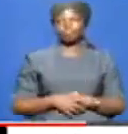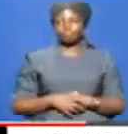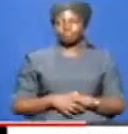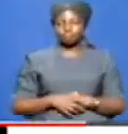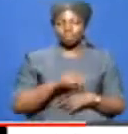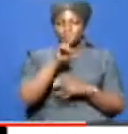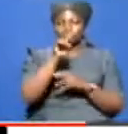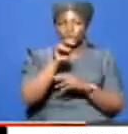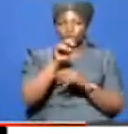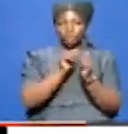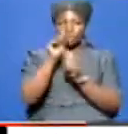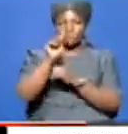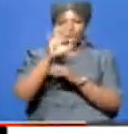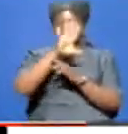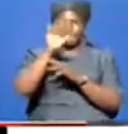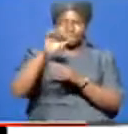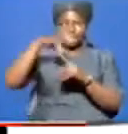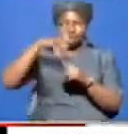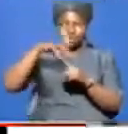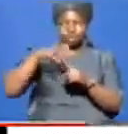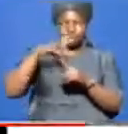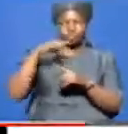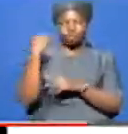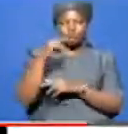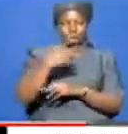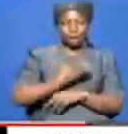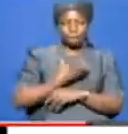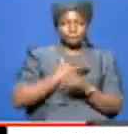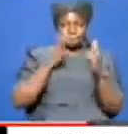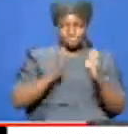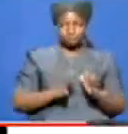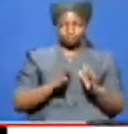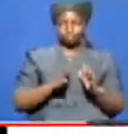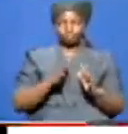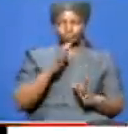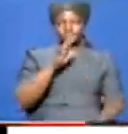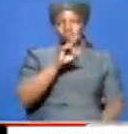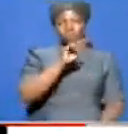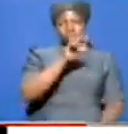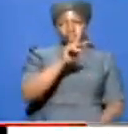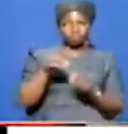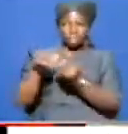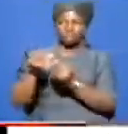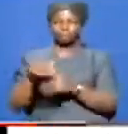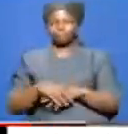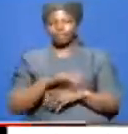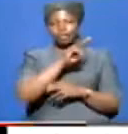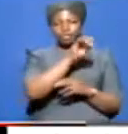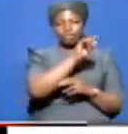2015 African Championship gold medalist Nico Koth defeated Reagan Odindo. Victor Odhiambo humbled Dan